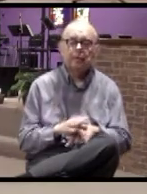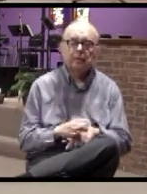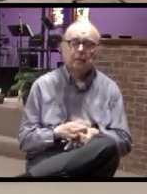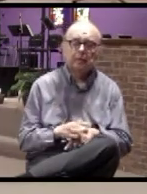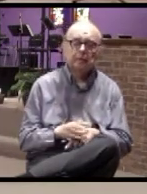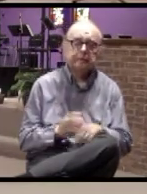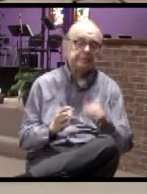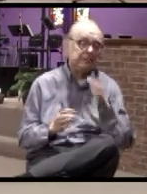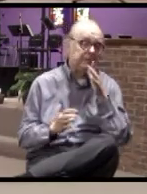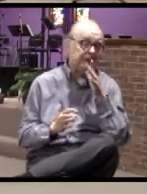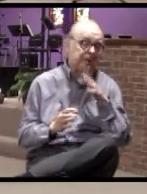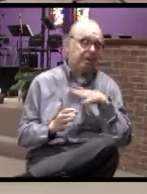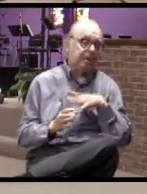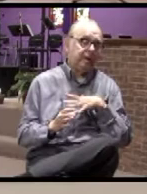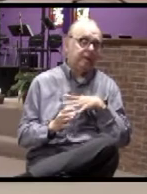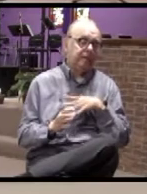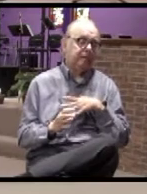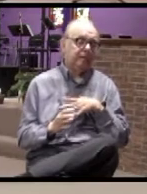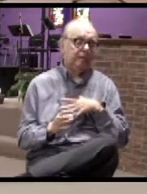Ladies'